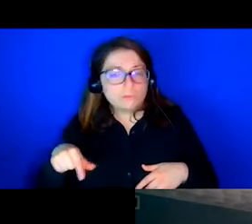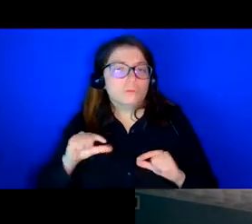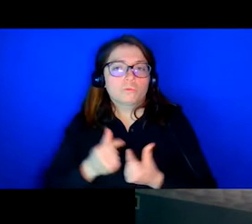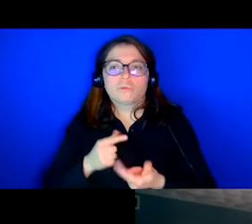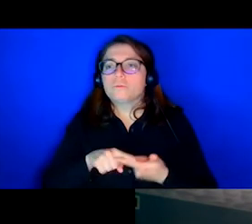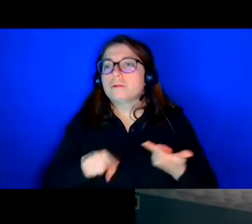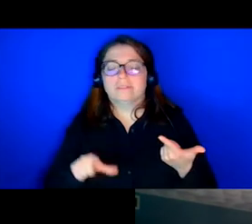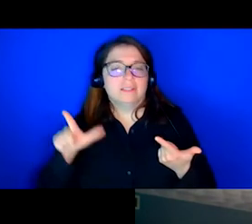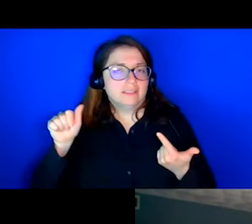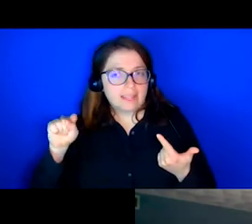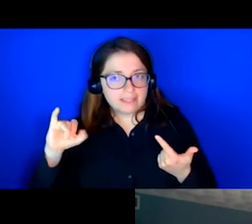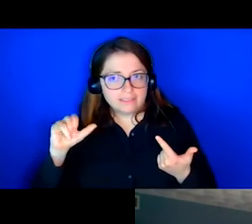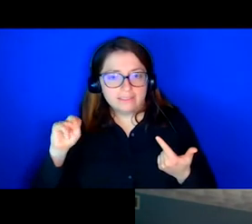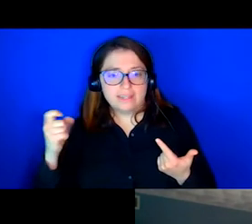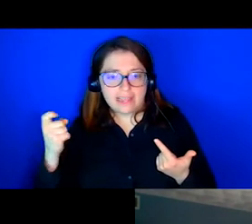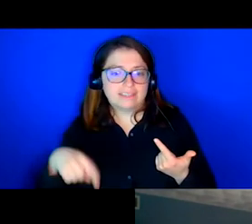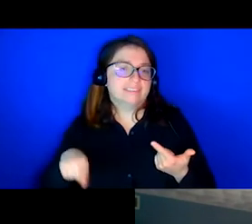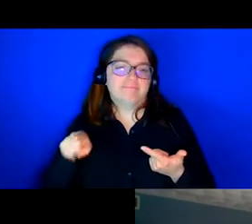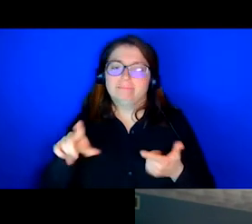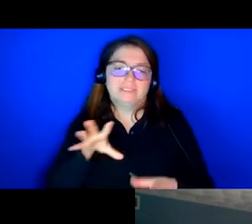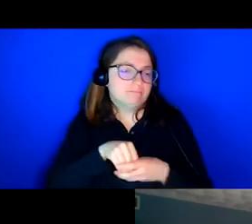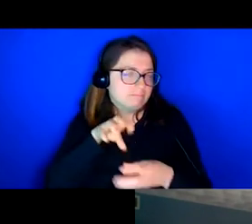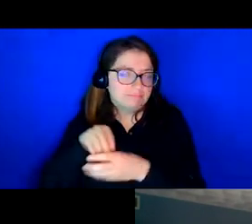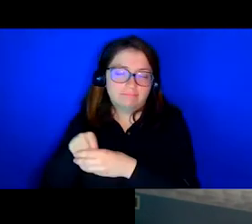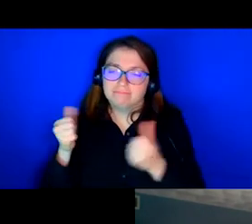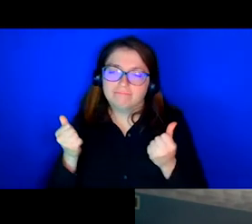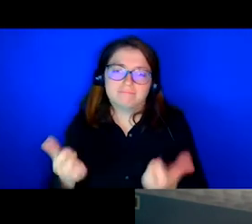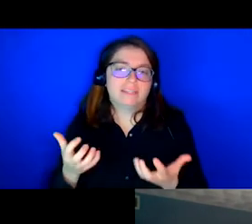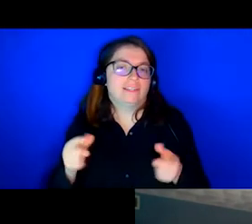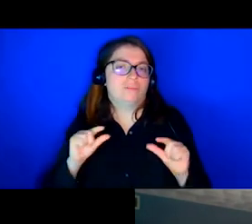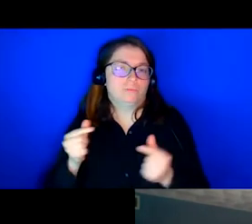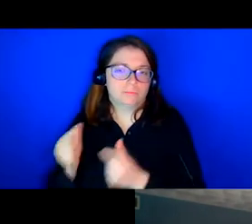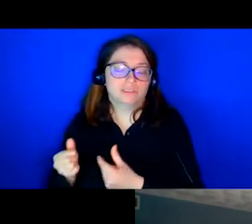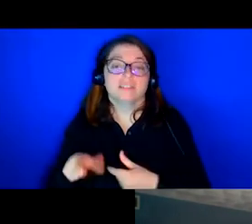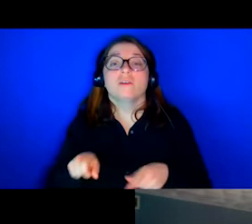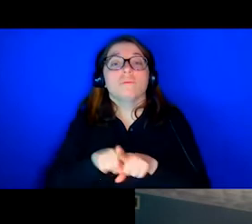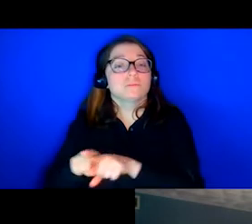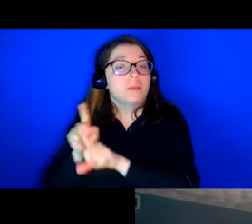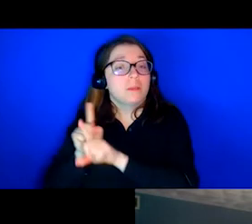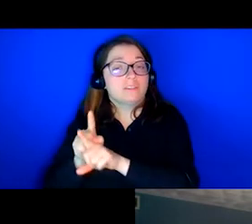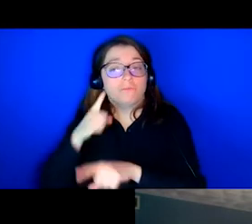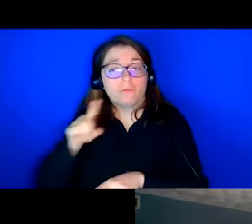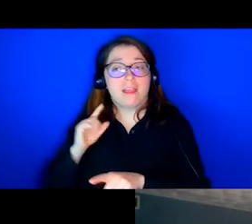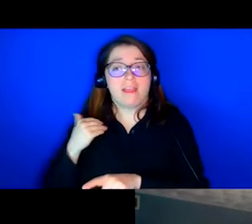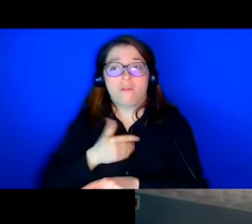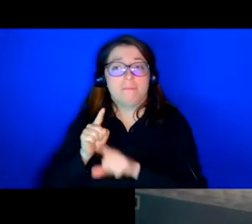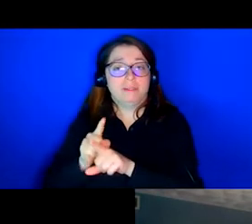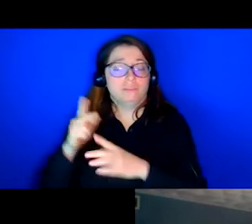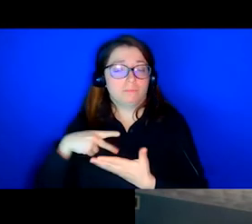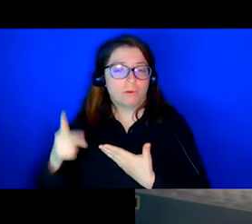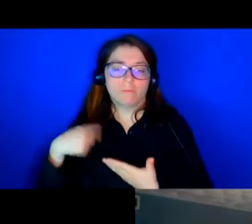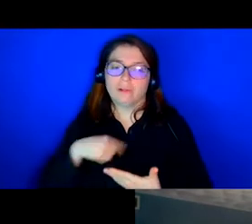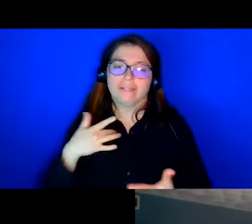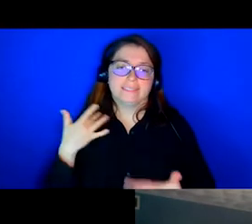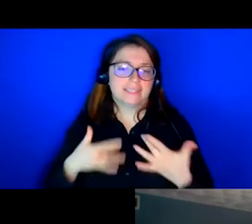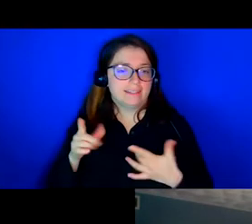and more. And he's also one of our mentors in the mentorship program. We're very excited to have him